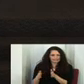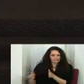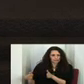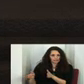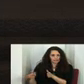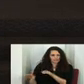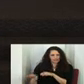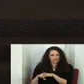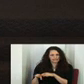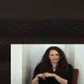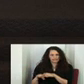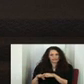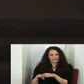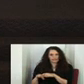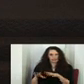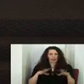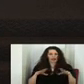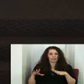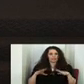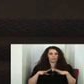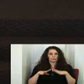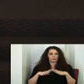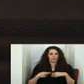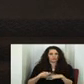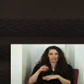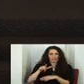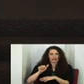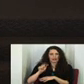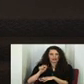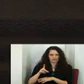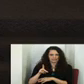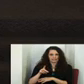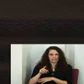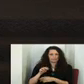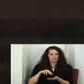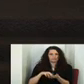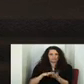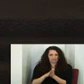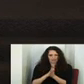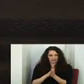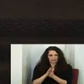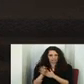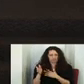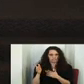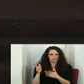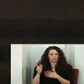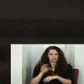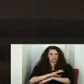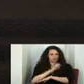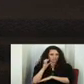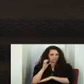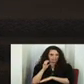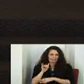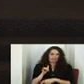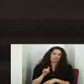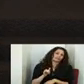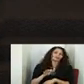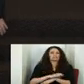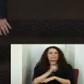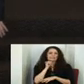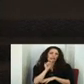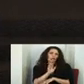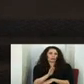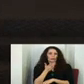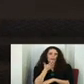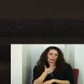and Highland United Methodist Church. At Christmas, it's not your birthday. And so this year,